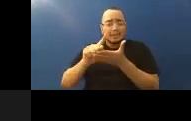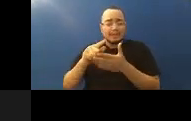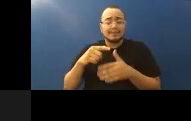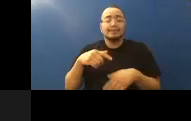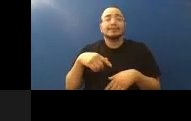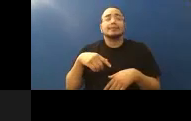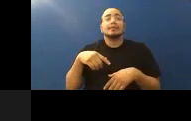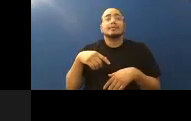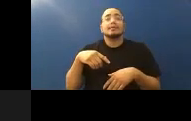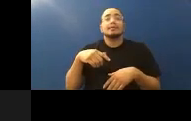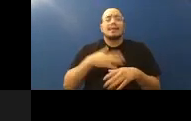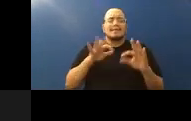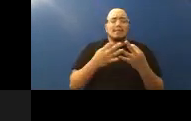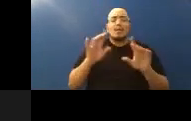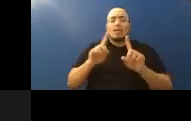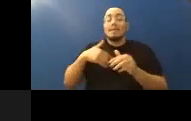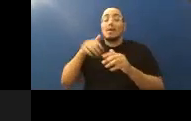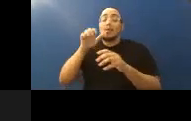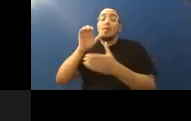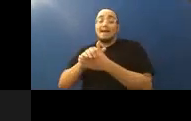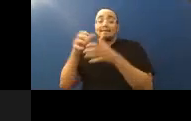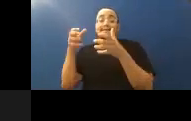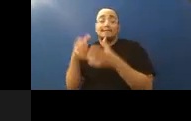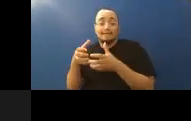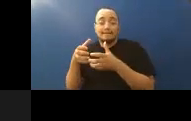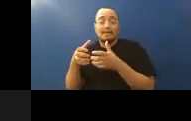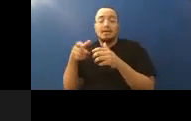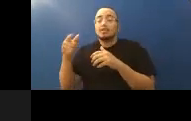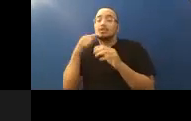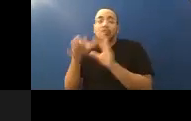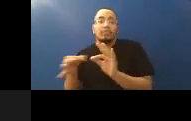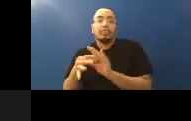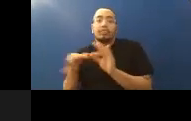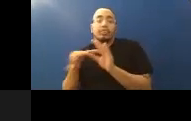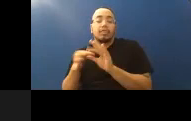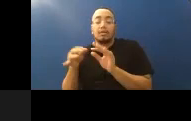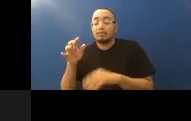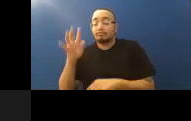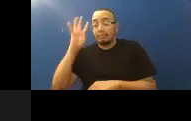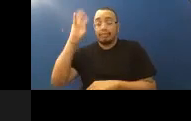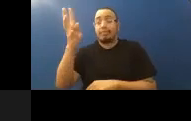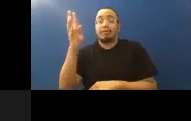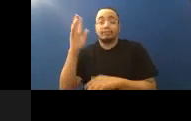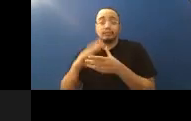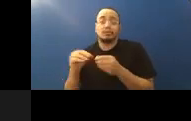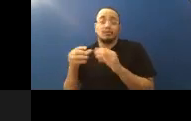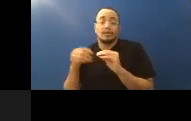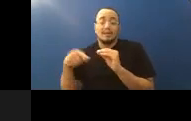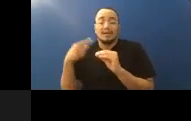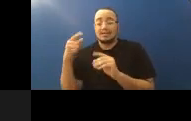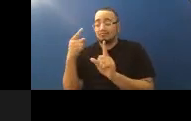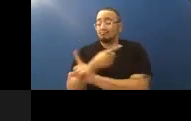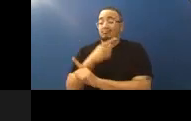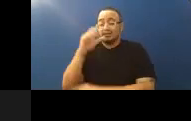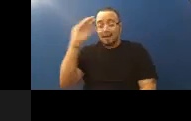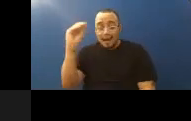my family, my wife, she would have a story of some wild shit that some dude said, right? You know, now I